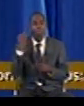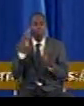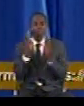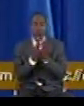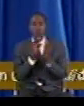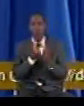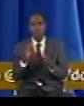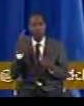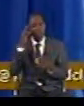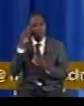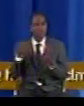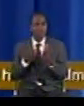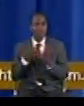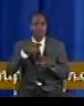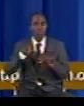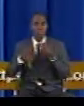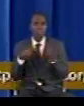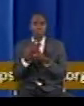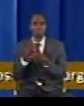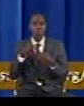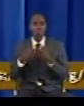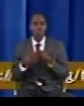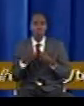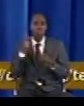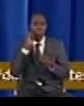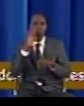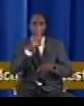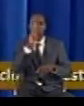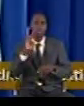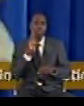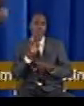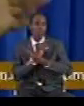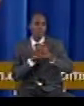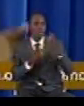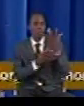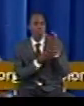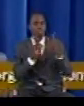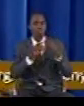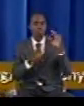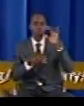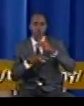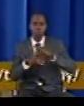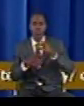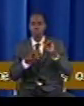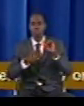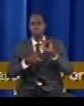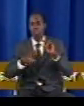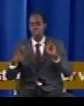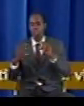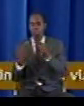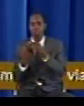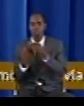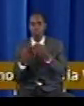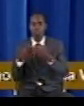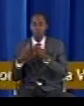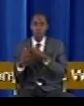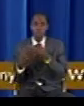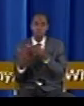bodies, so I used my left hand to place on it. And that was what I could remember. Then after many